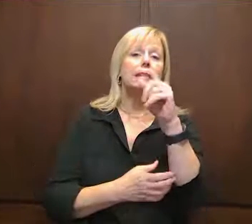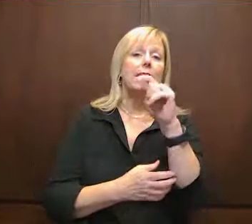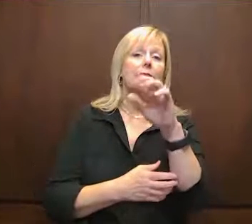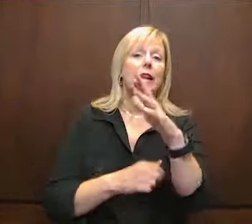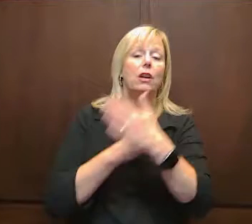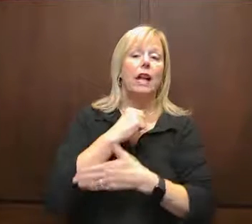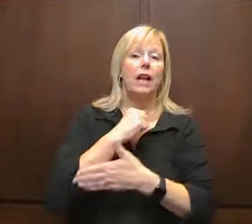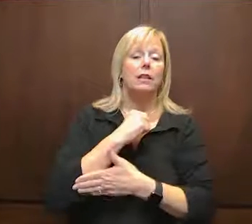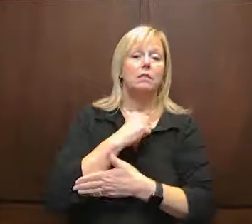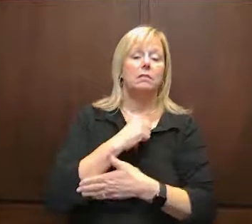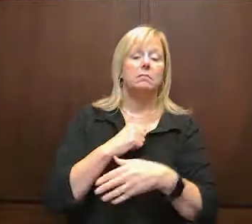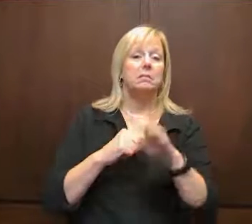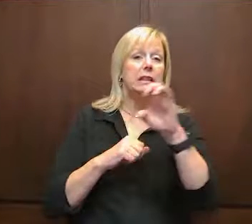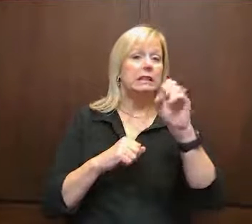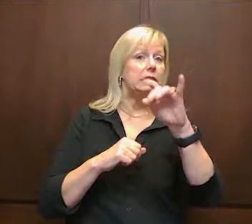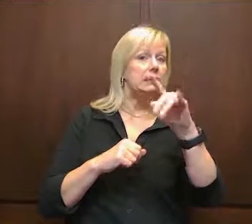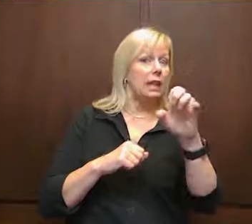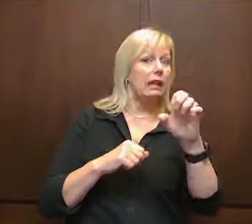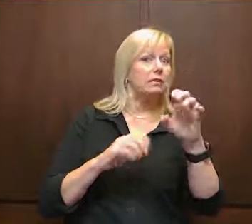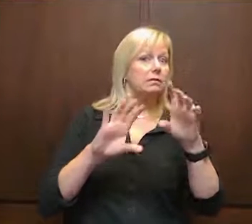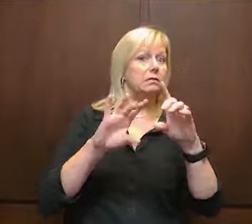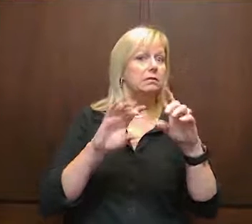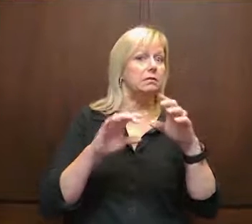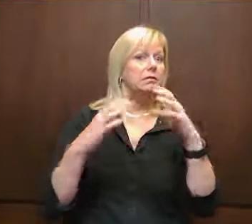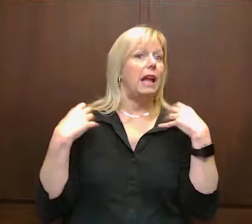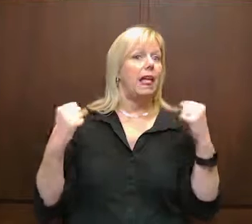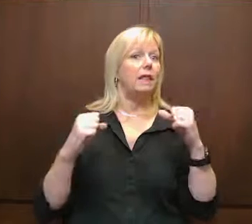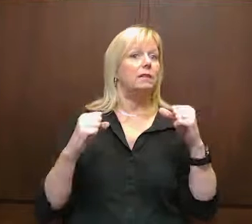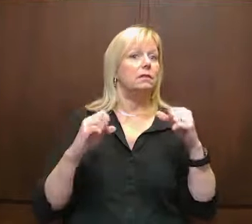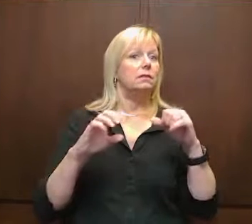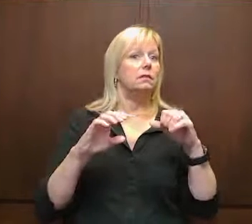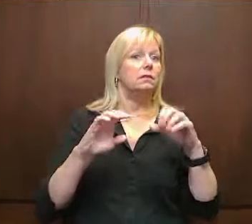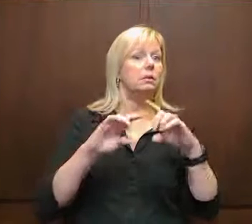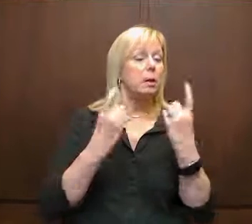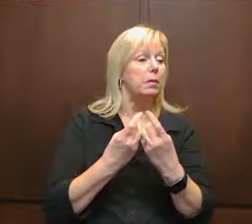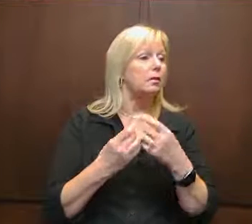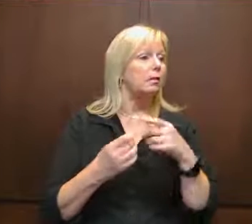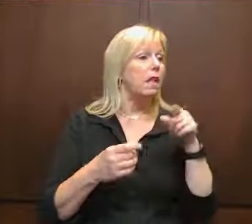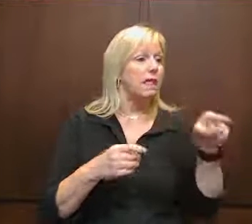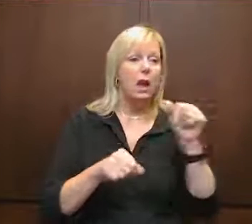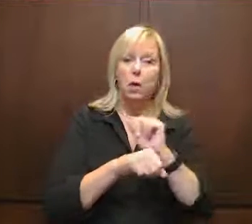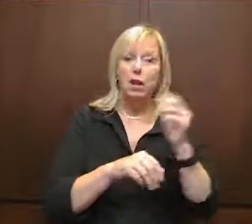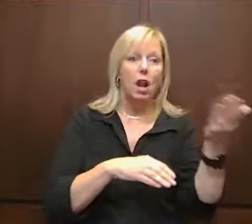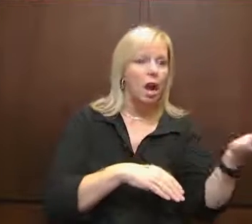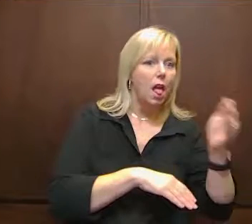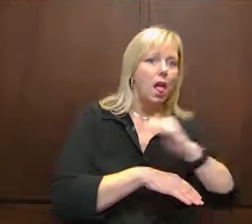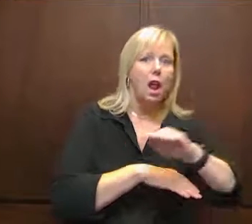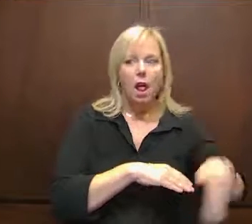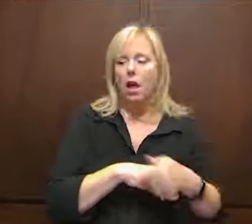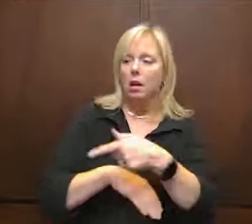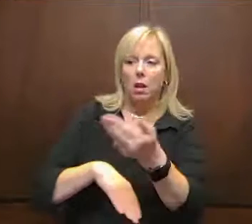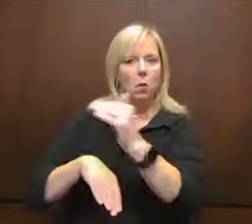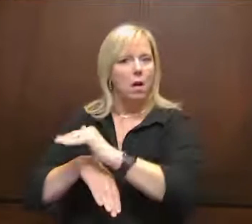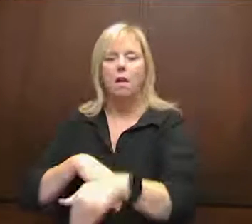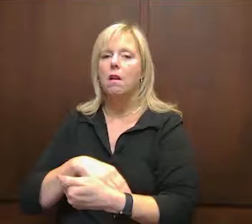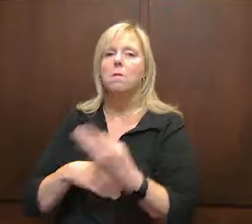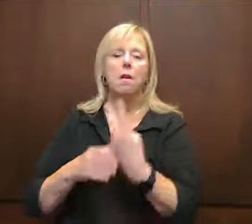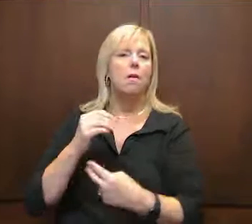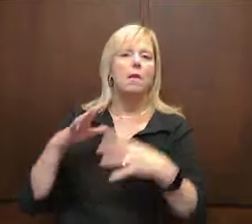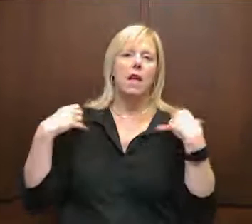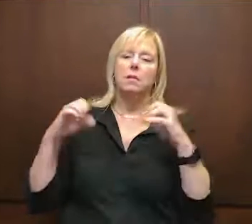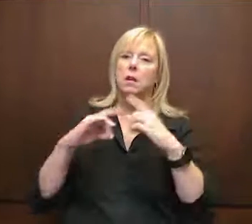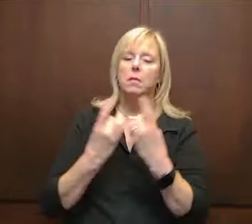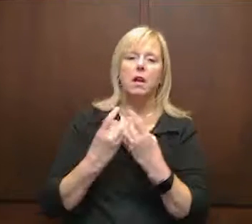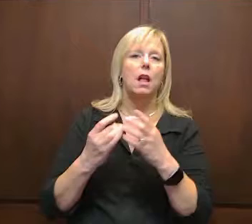Eastside Health District, I talked to Liz Patton today. They're working basically around the clock, getting geared up for it in